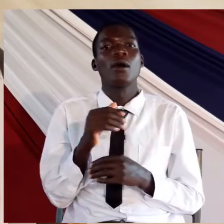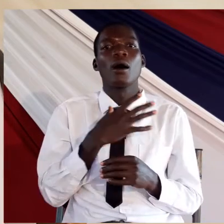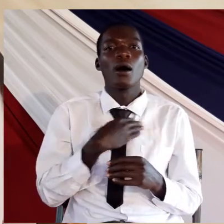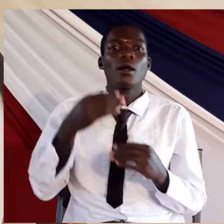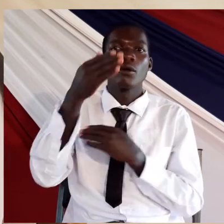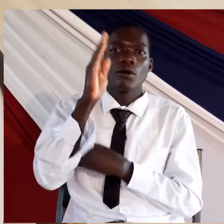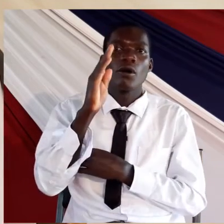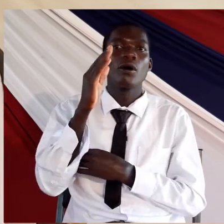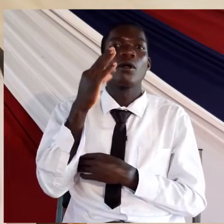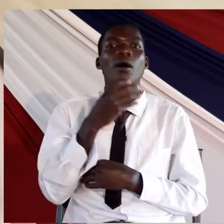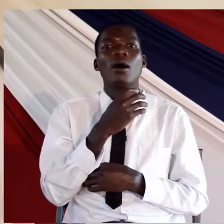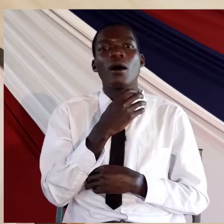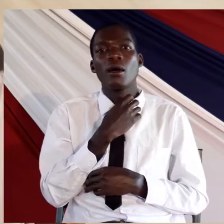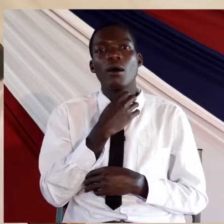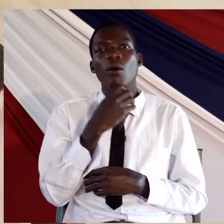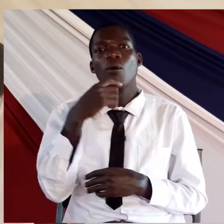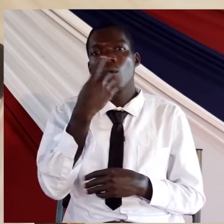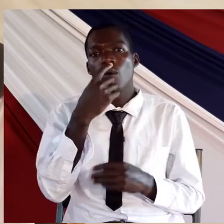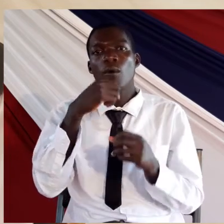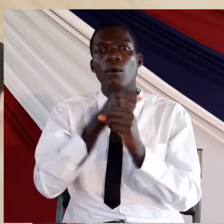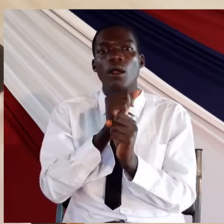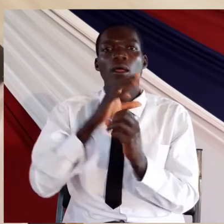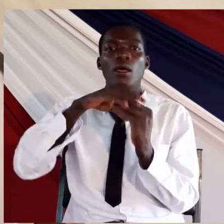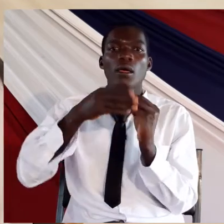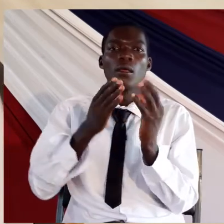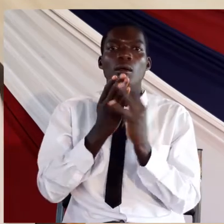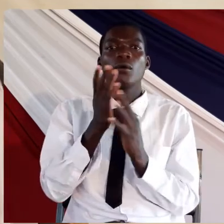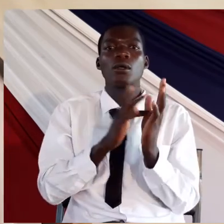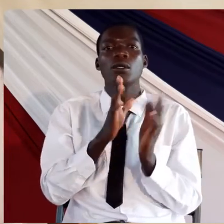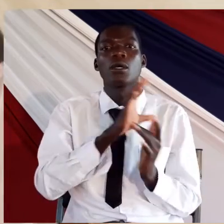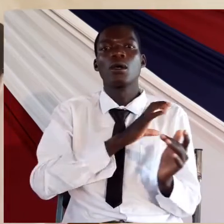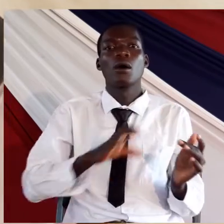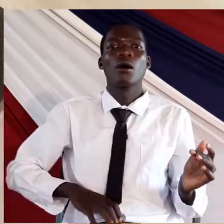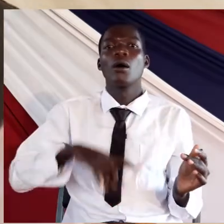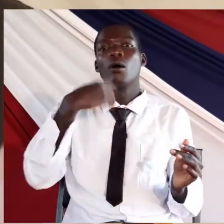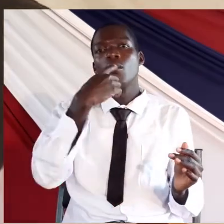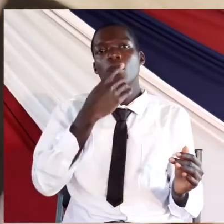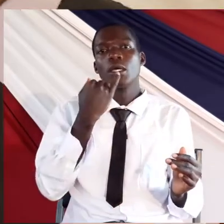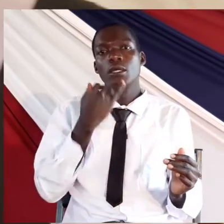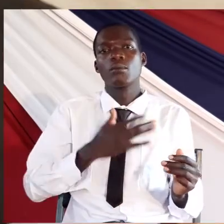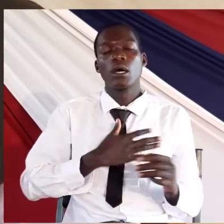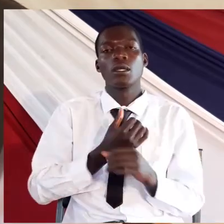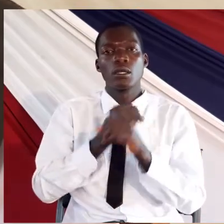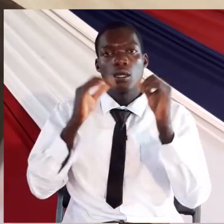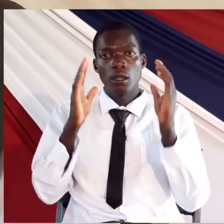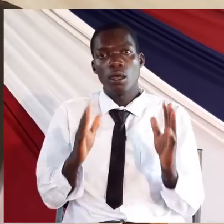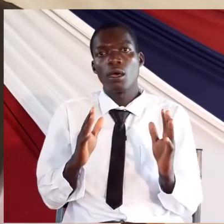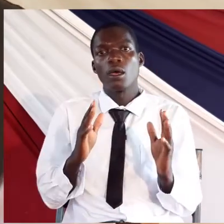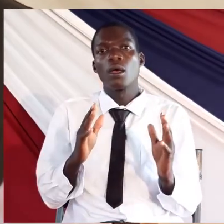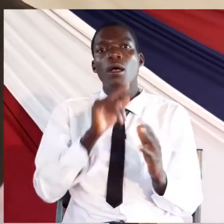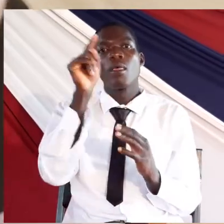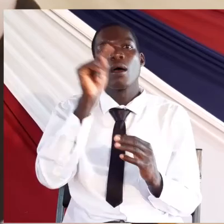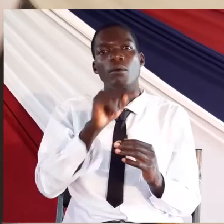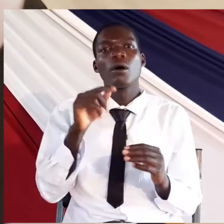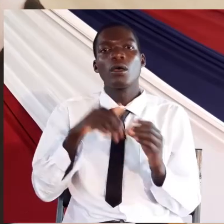the Father, exactly, who created this earth through Jesus Christ, who is my Savior. Right. Therefore, the genealogies